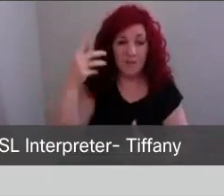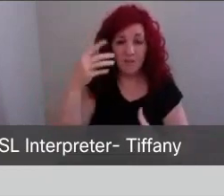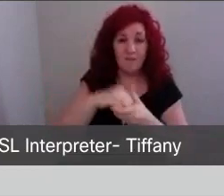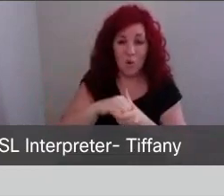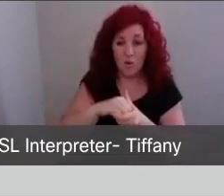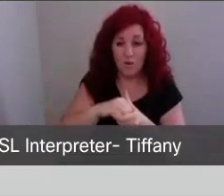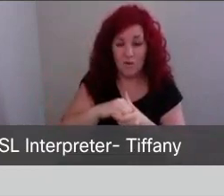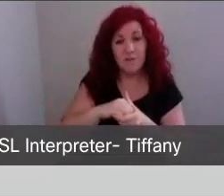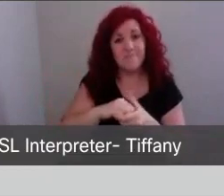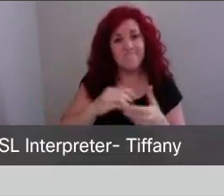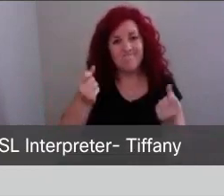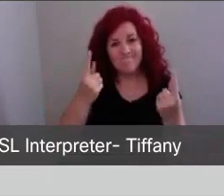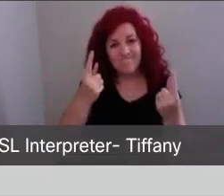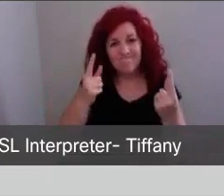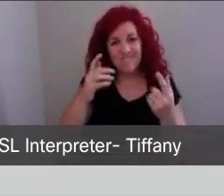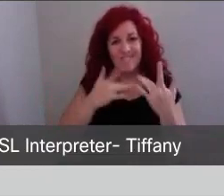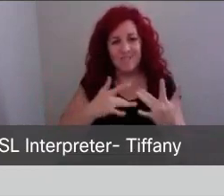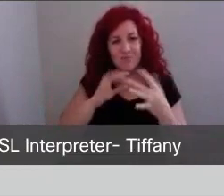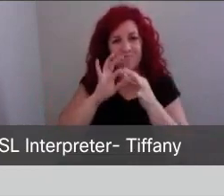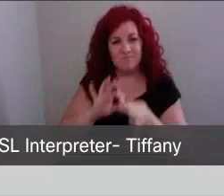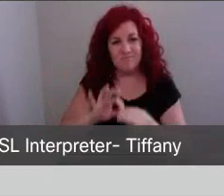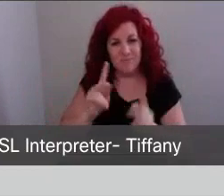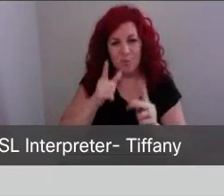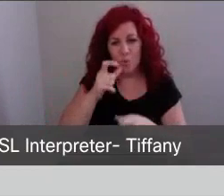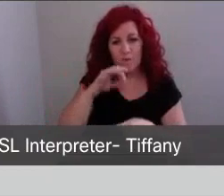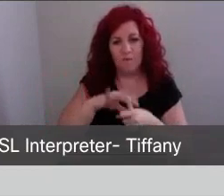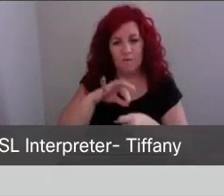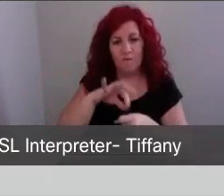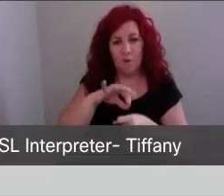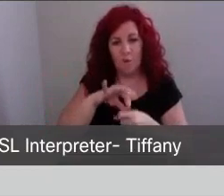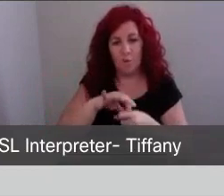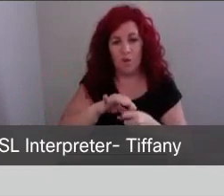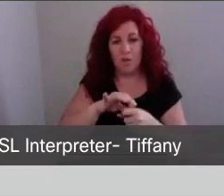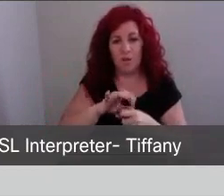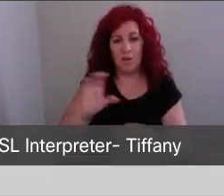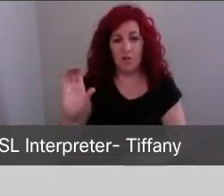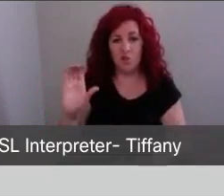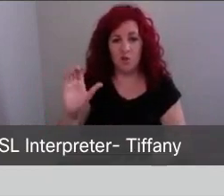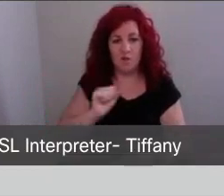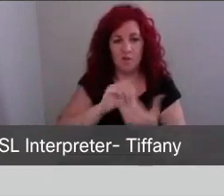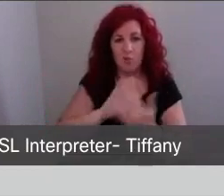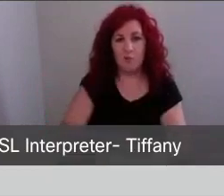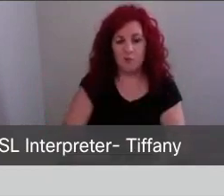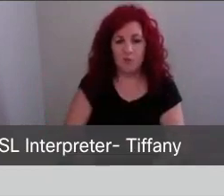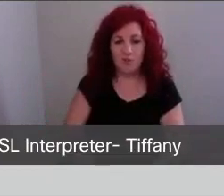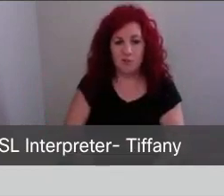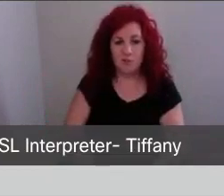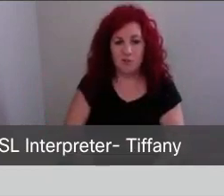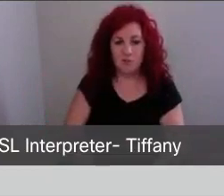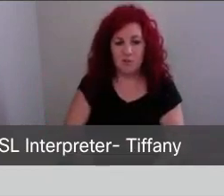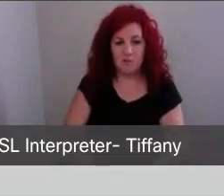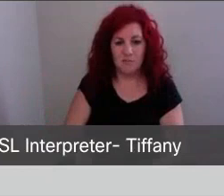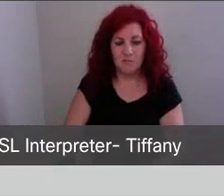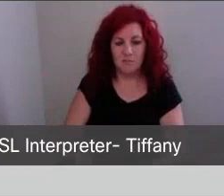an awful lot of people who vote with in a conservative way. Finally, I would just like